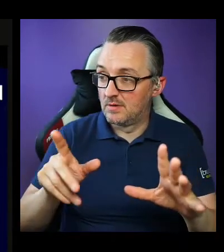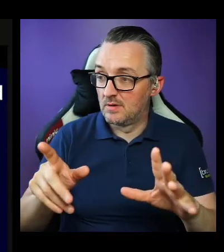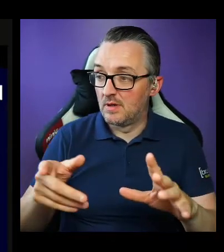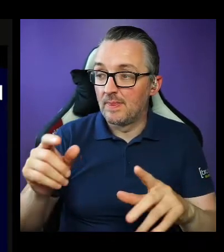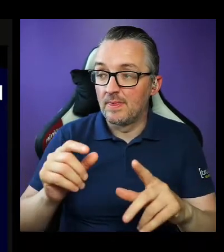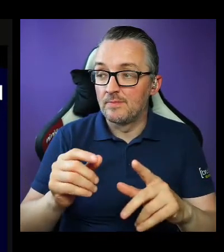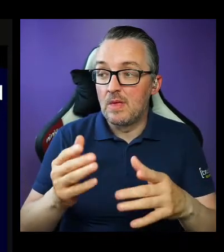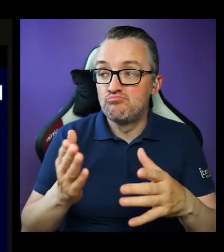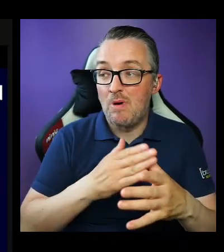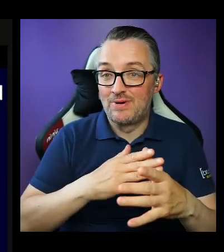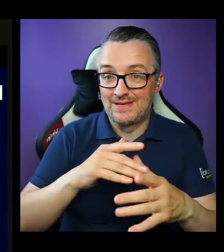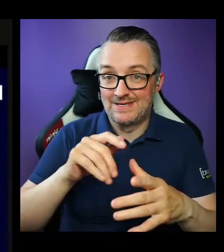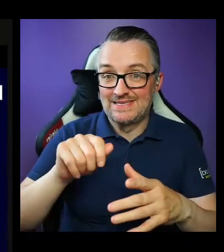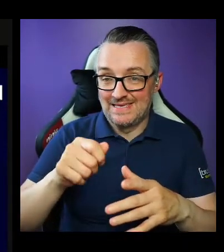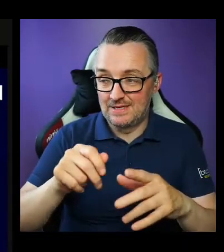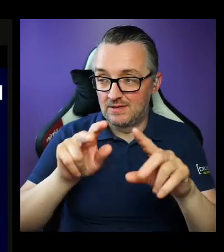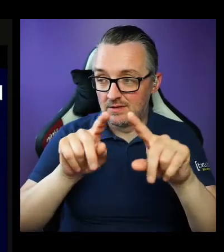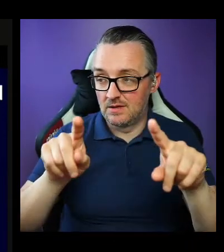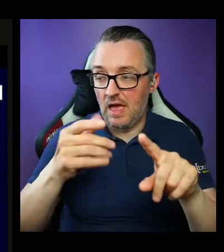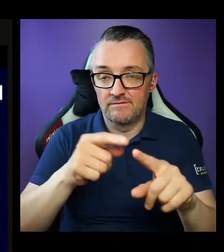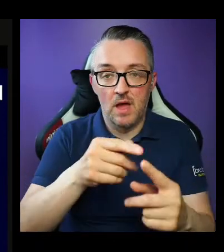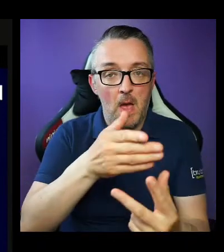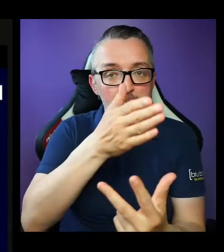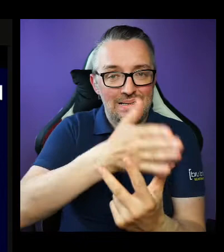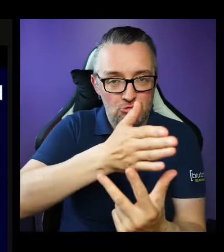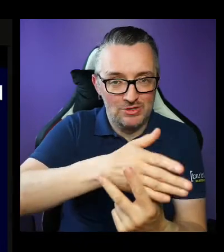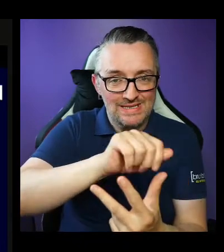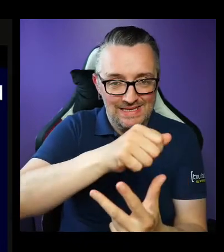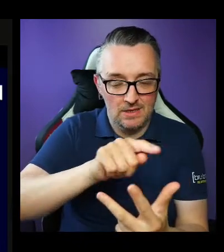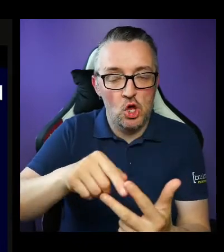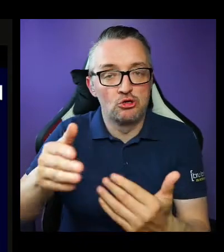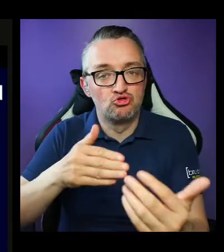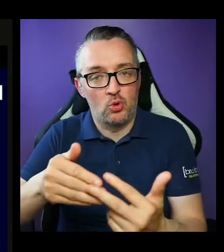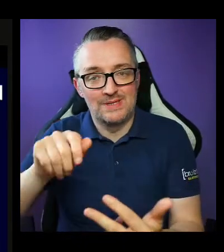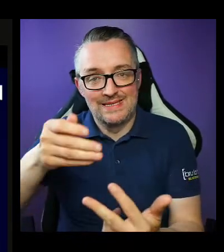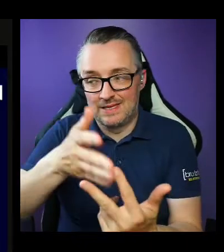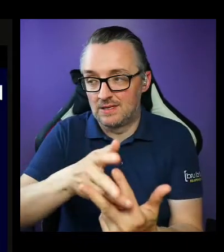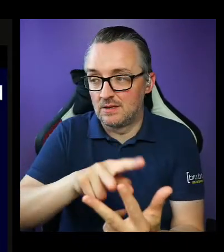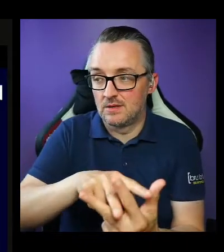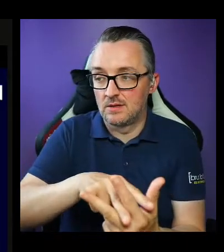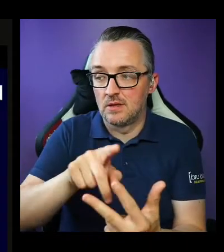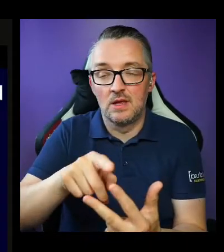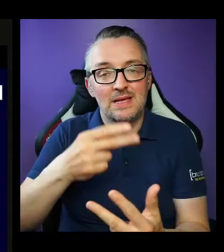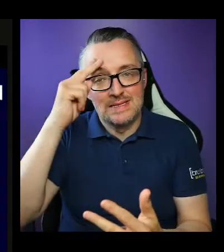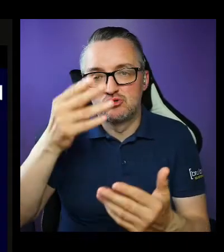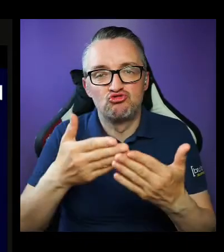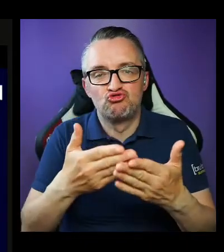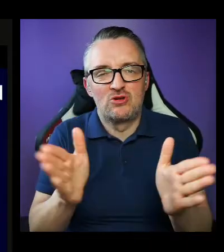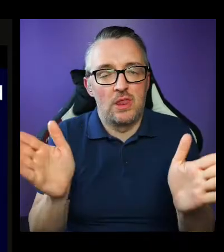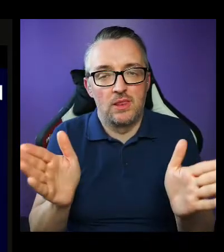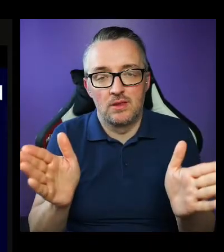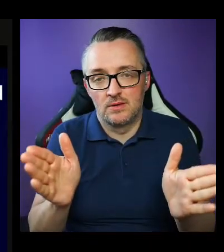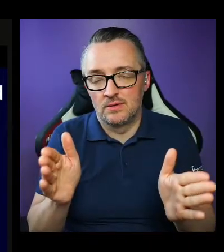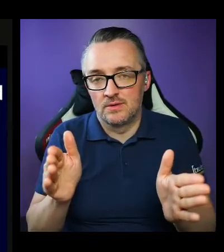key, which is the partition key and the sort key, I kept those names generic. And that's a